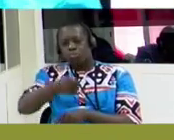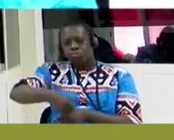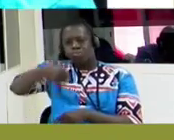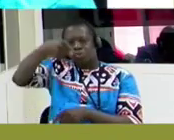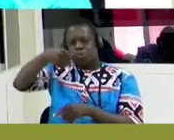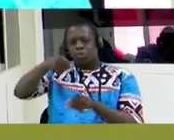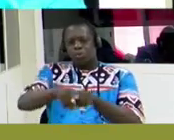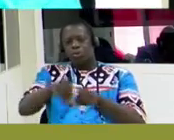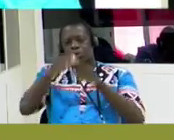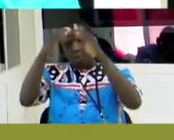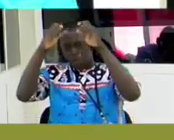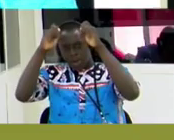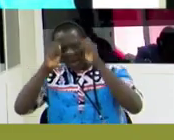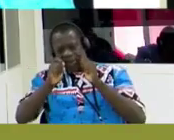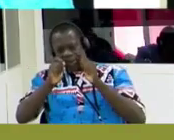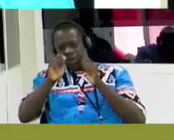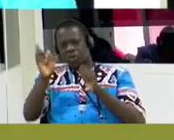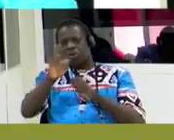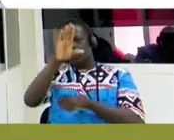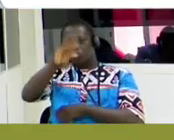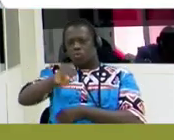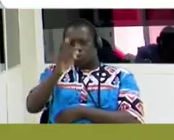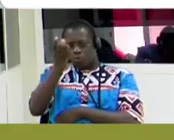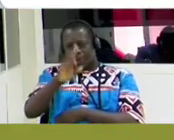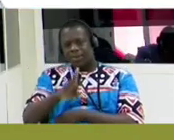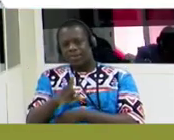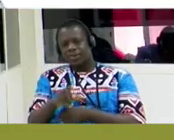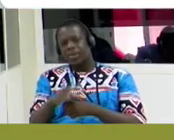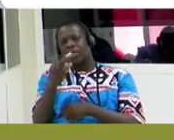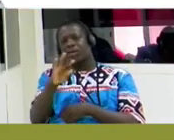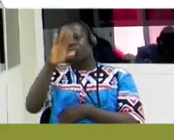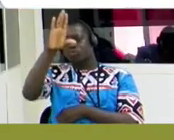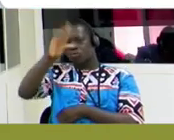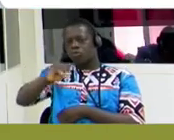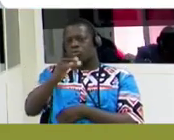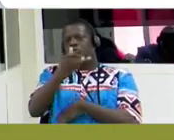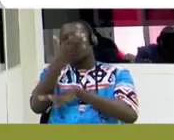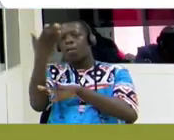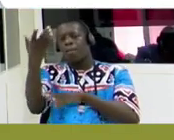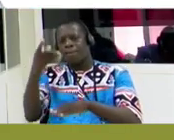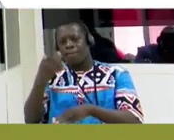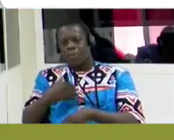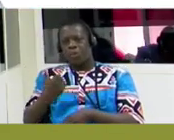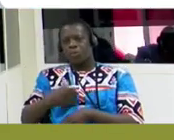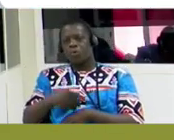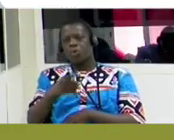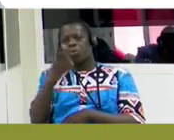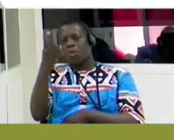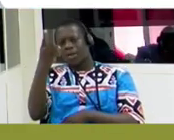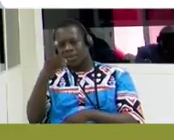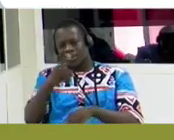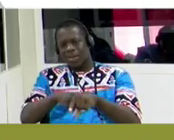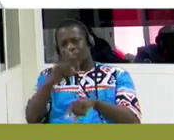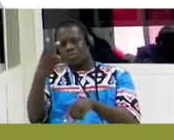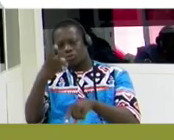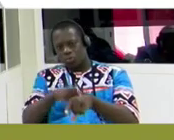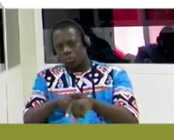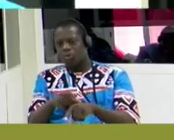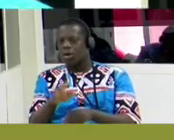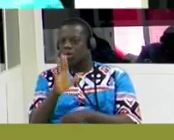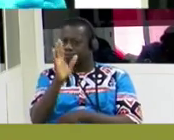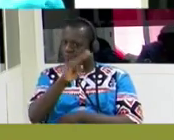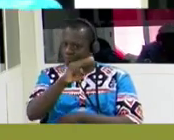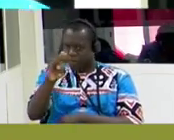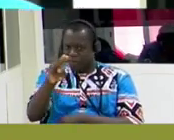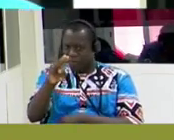would you do? Maybe when you do it to some people, once, twice. No, listen to the question.